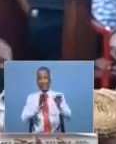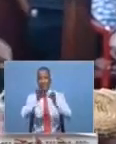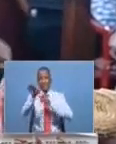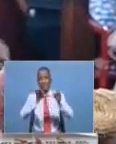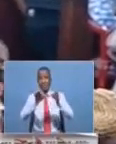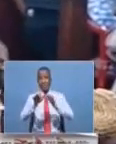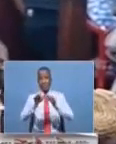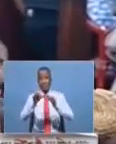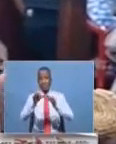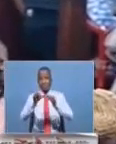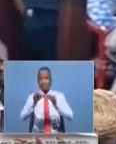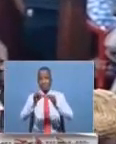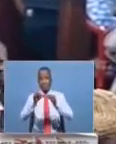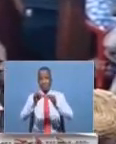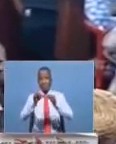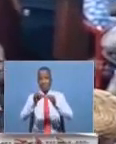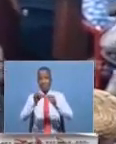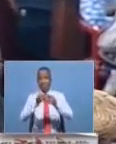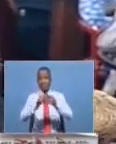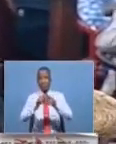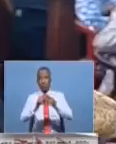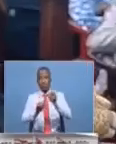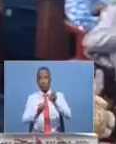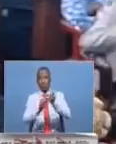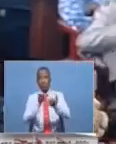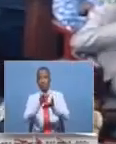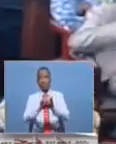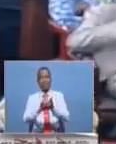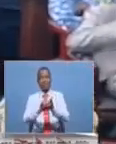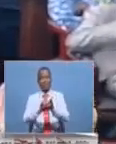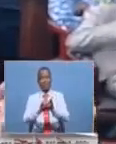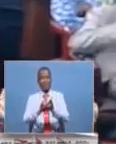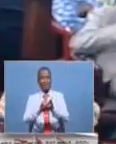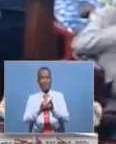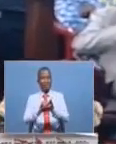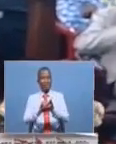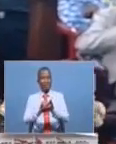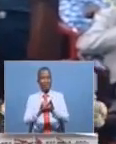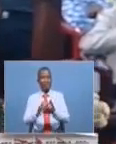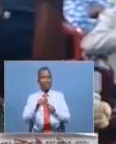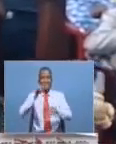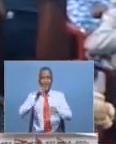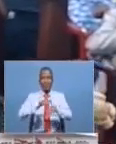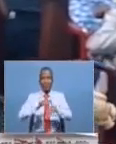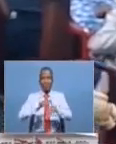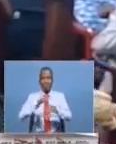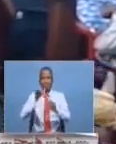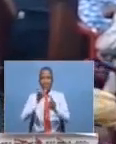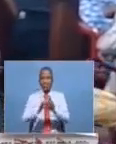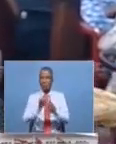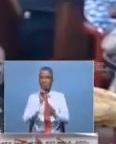was precisely to point out that under the terms of that order,